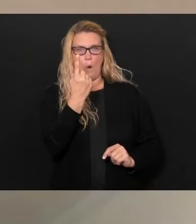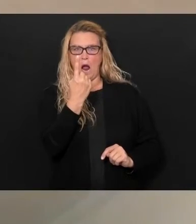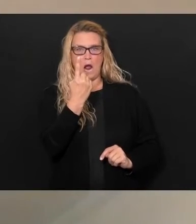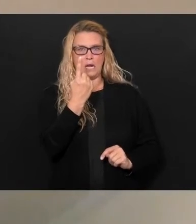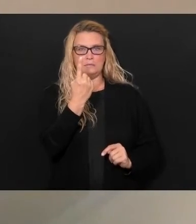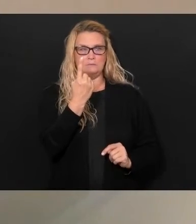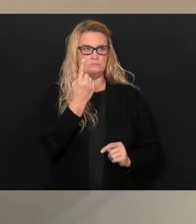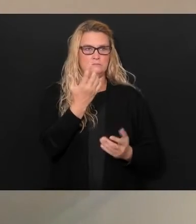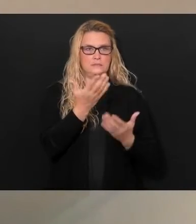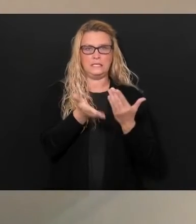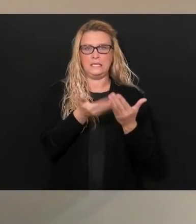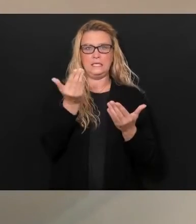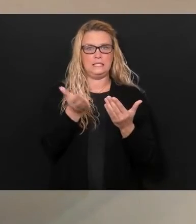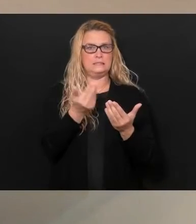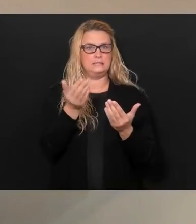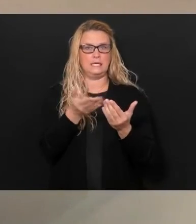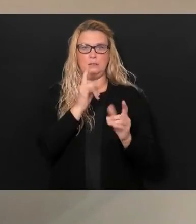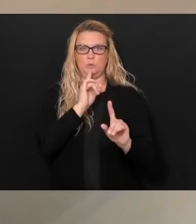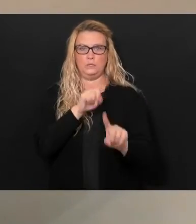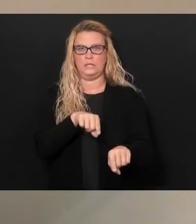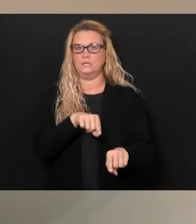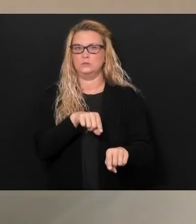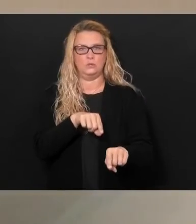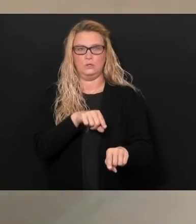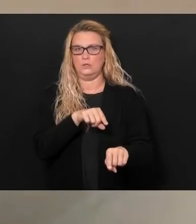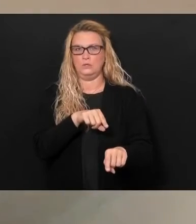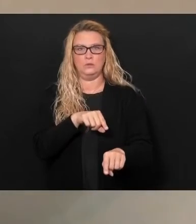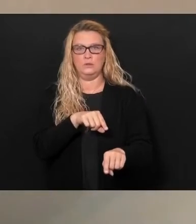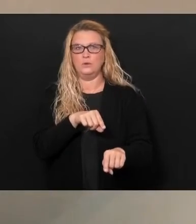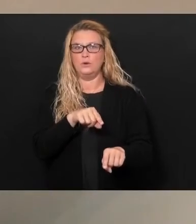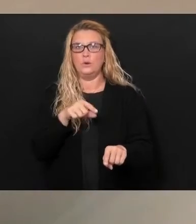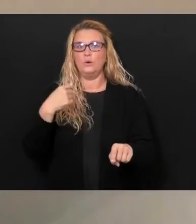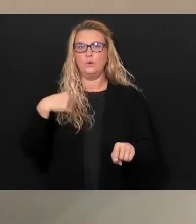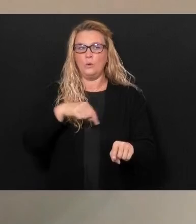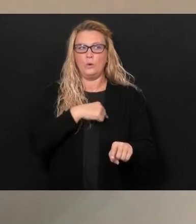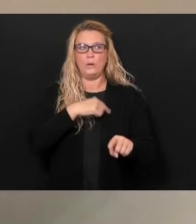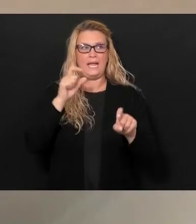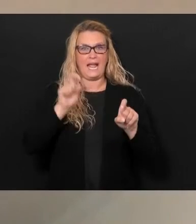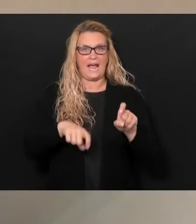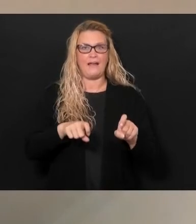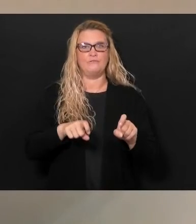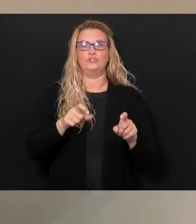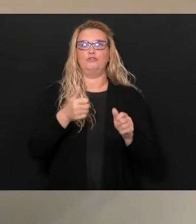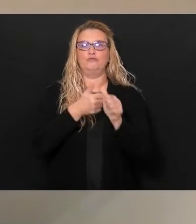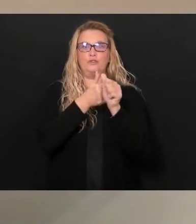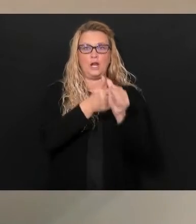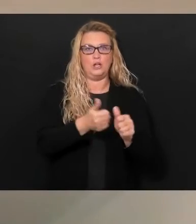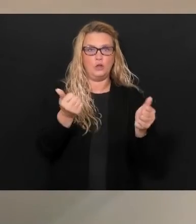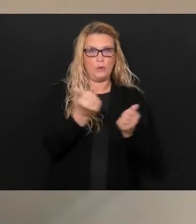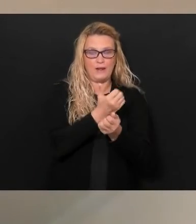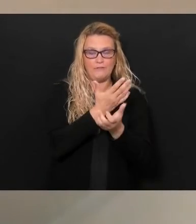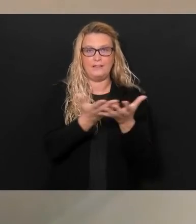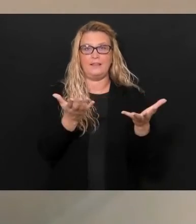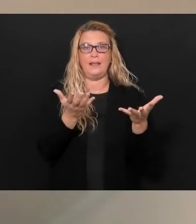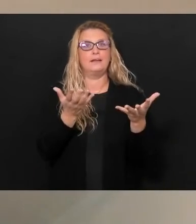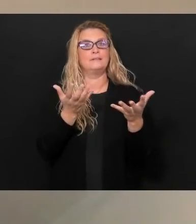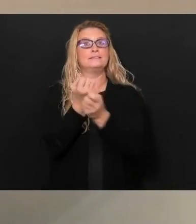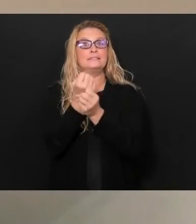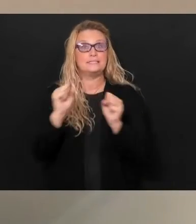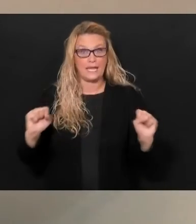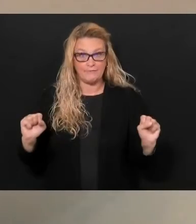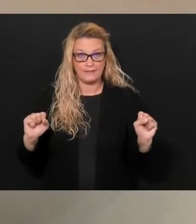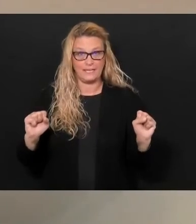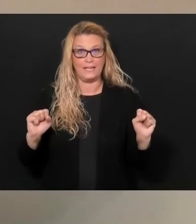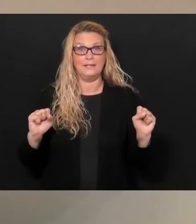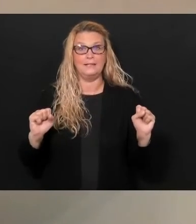to make sure that we're keeping people together yet also mitigating very specifically is what we're trying to do. So I think as